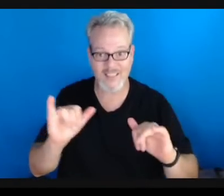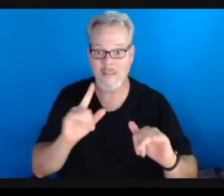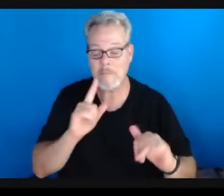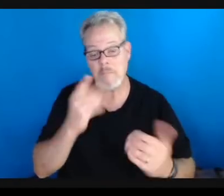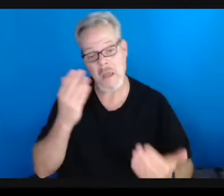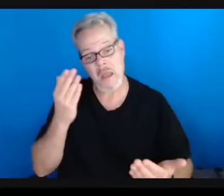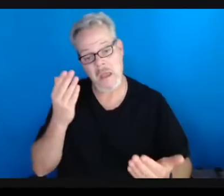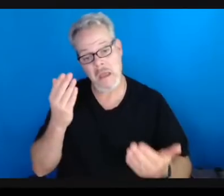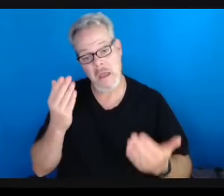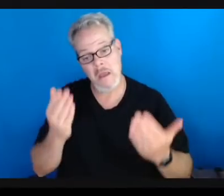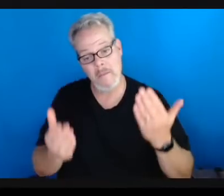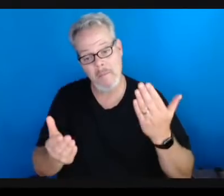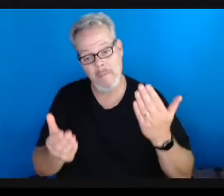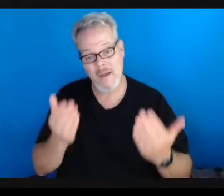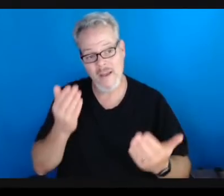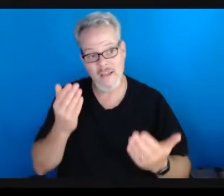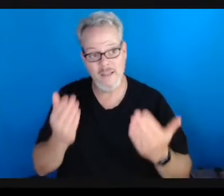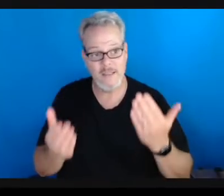perhaps